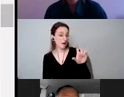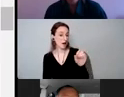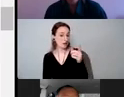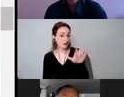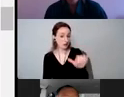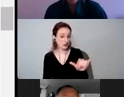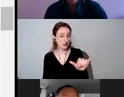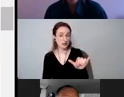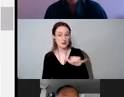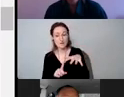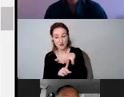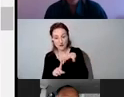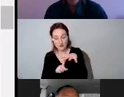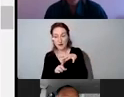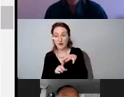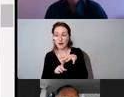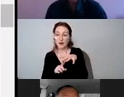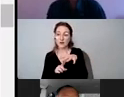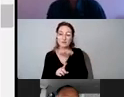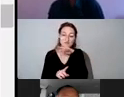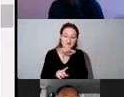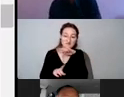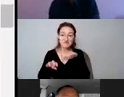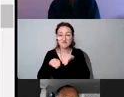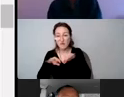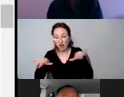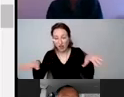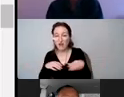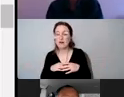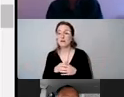and pollution of Komsomolsk-on-Amur,